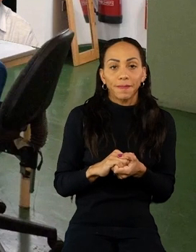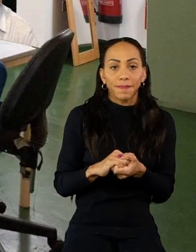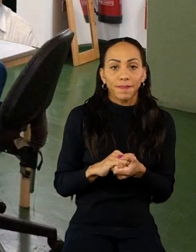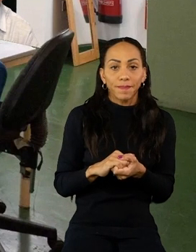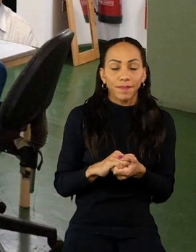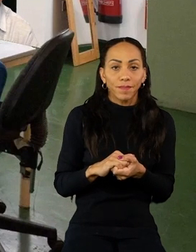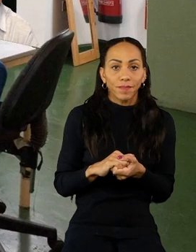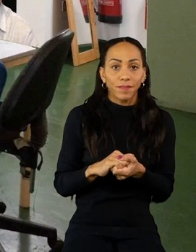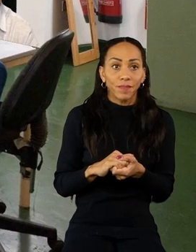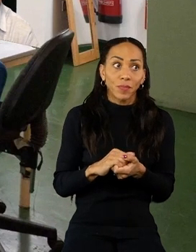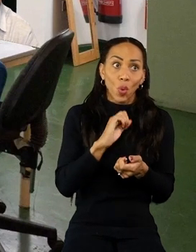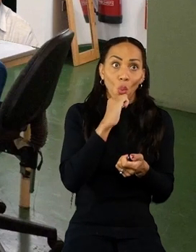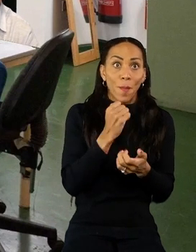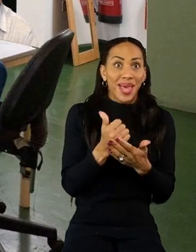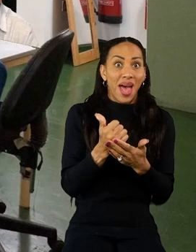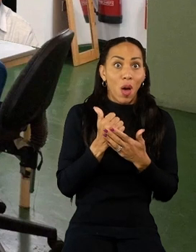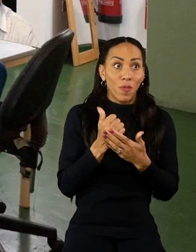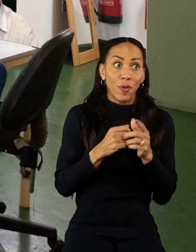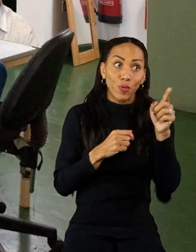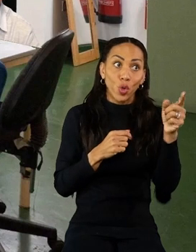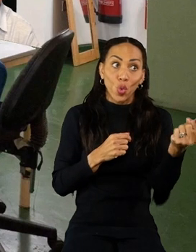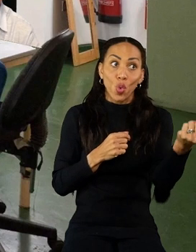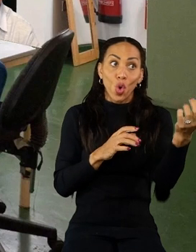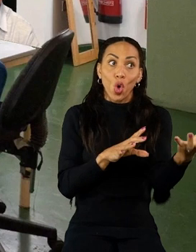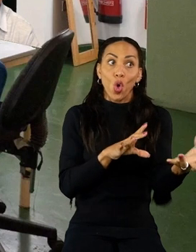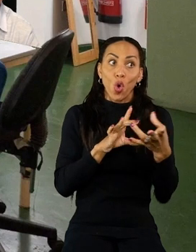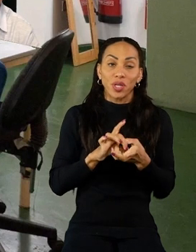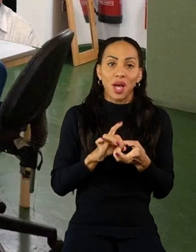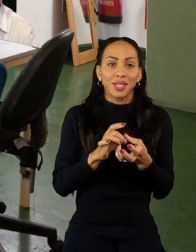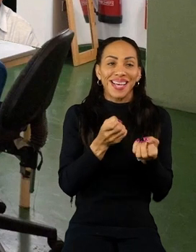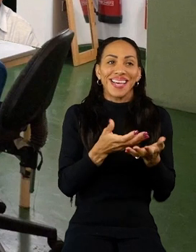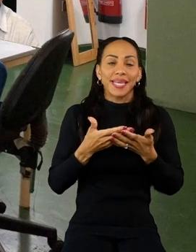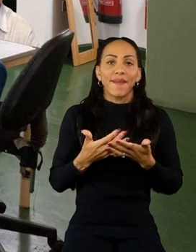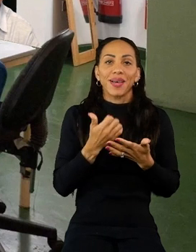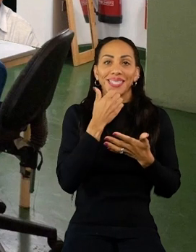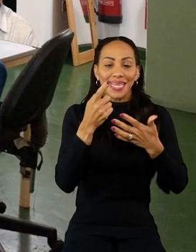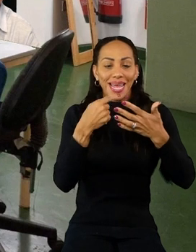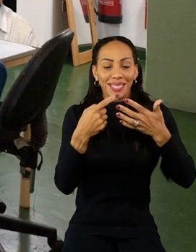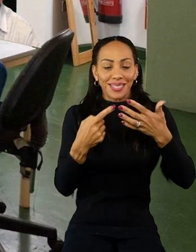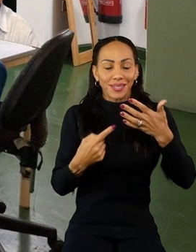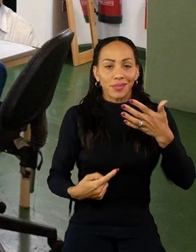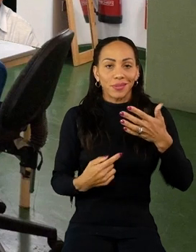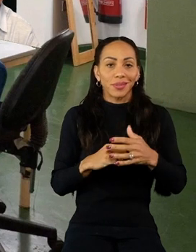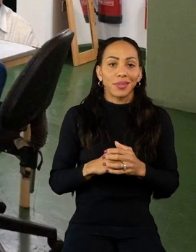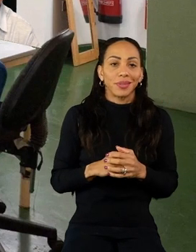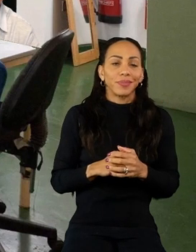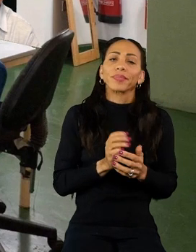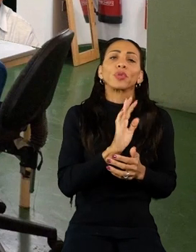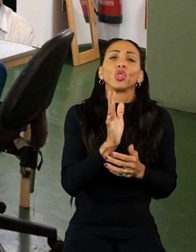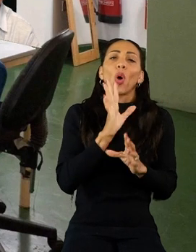We're working up until October, obviously, and really it would be very helpful if you could come back to